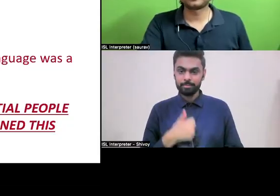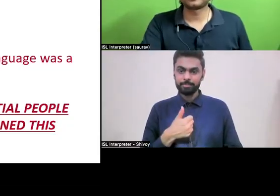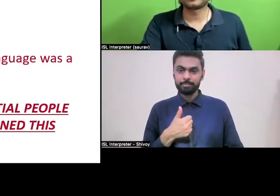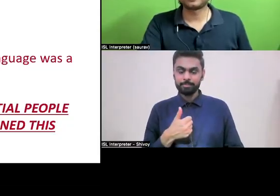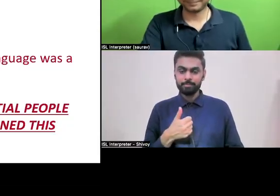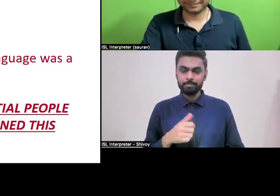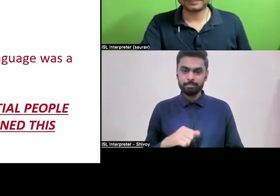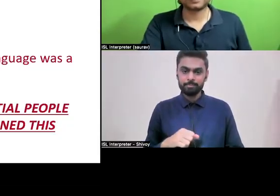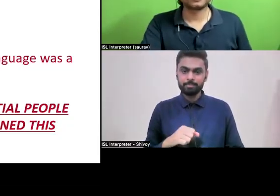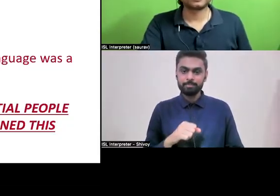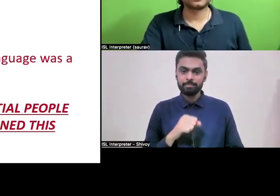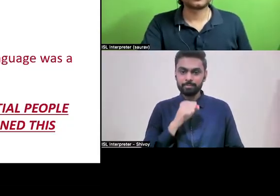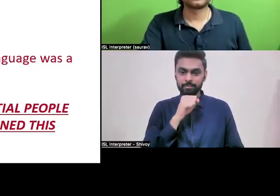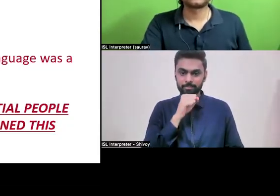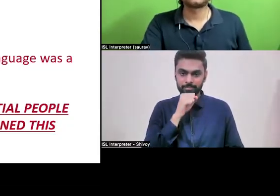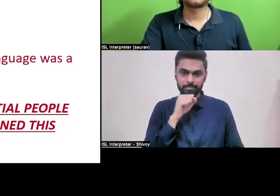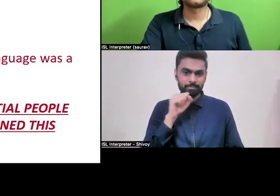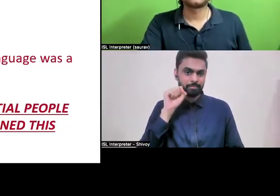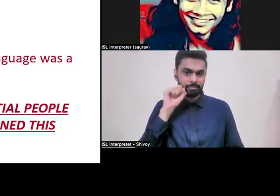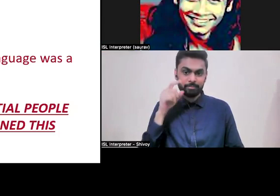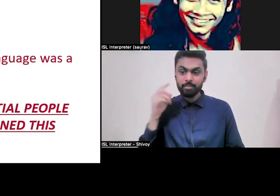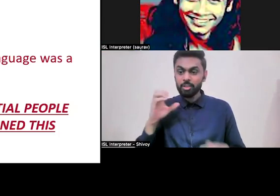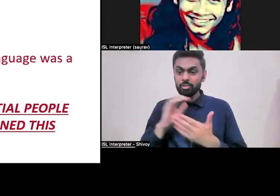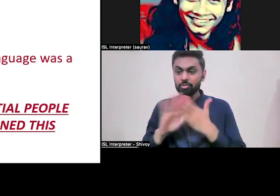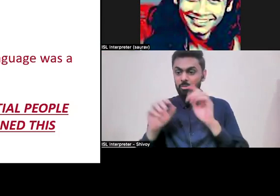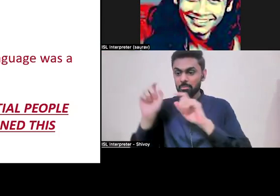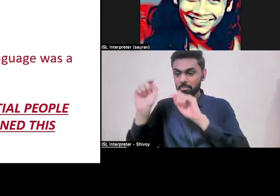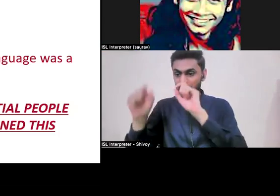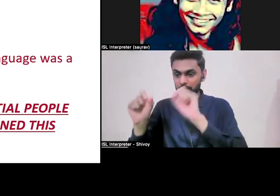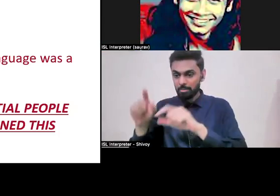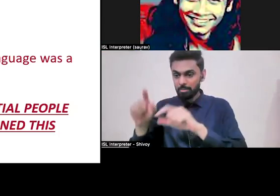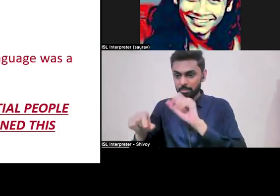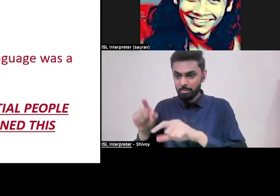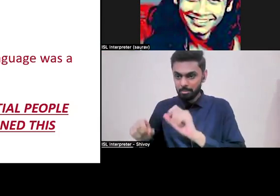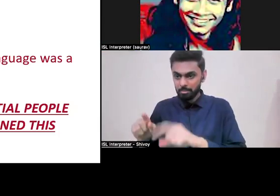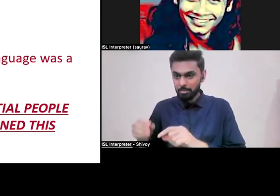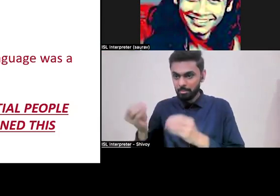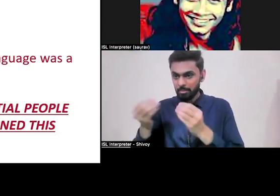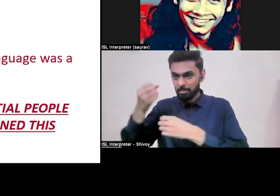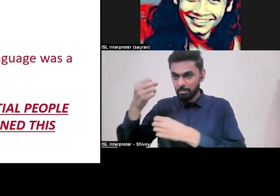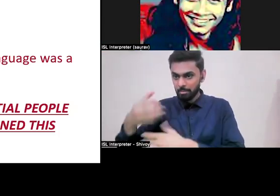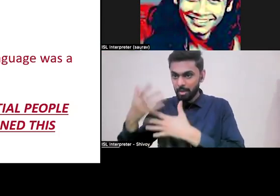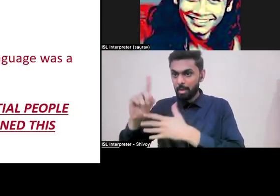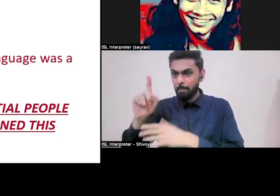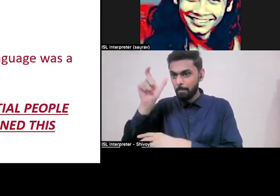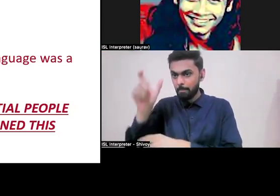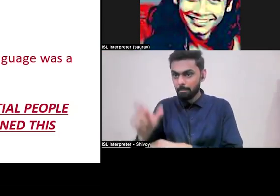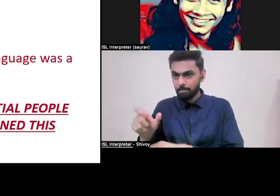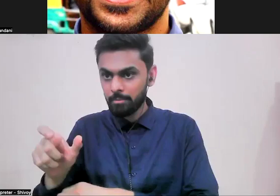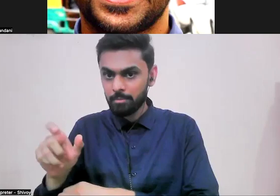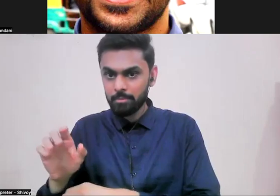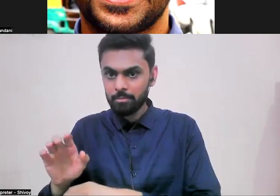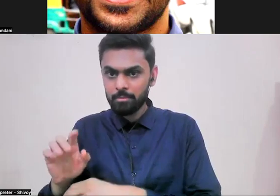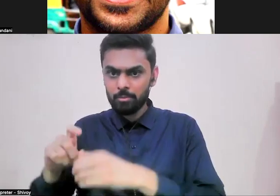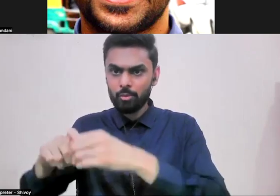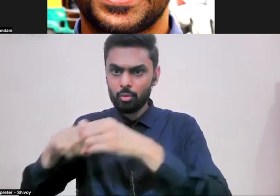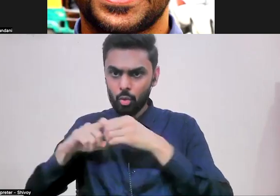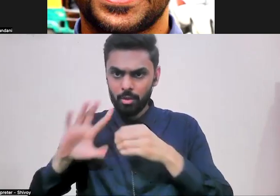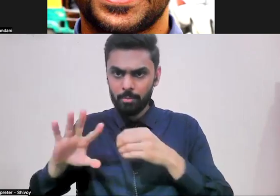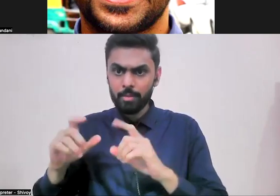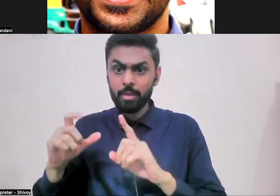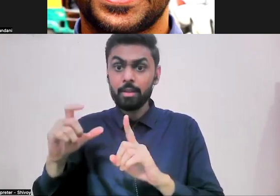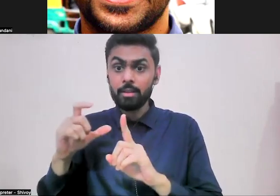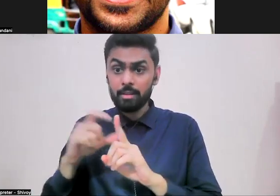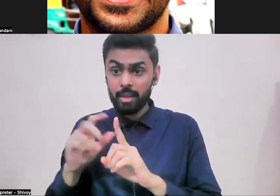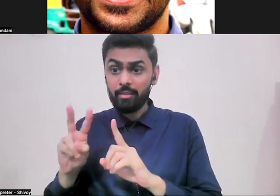of those? Anything that I have to specifically? One is Digvijay has a question that will get answered later. I think Digvijay is asking how